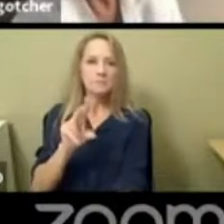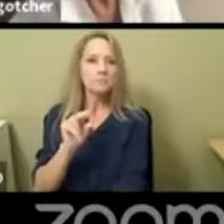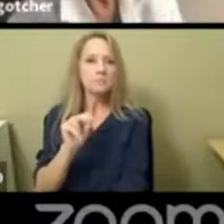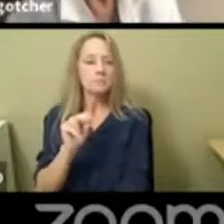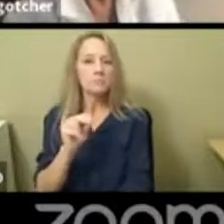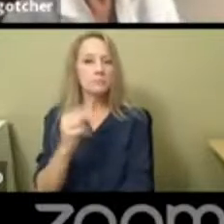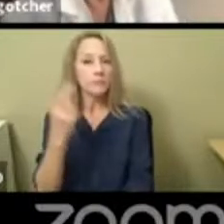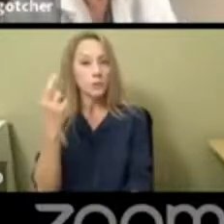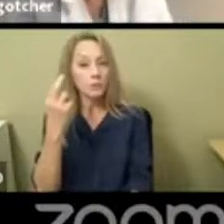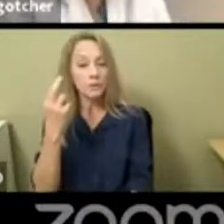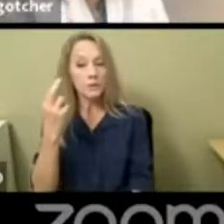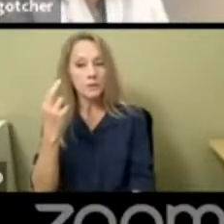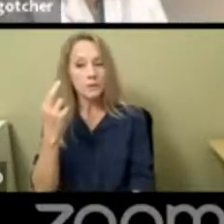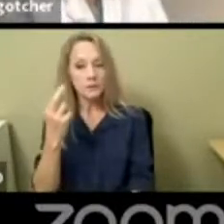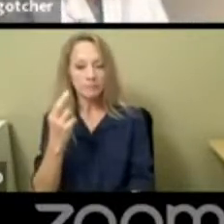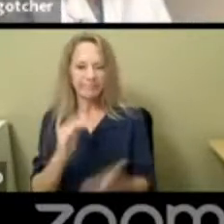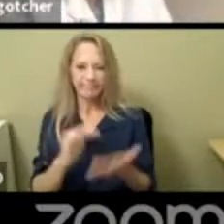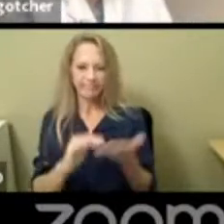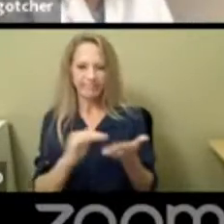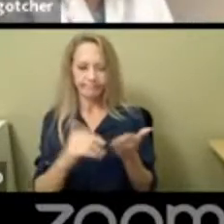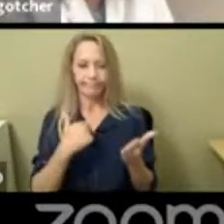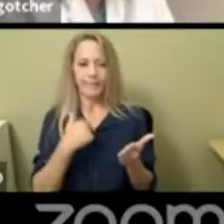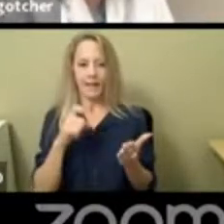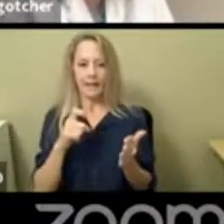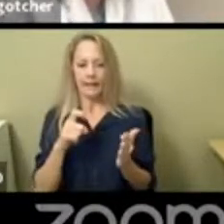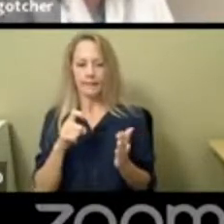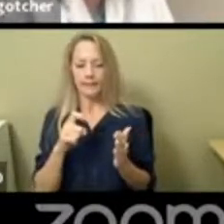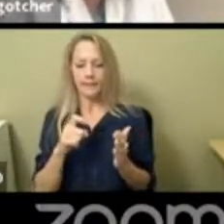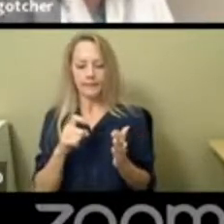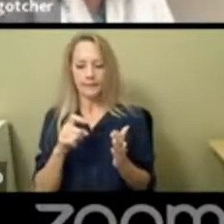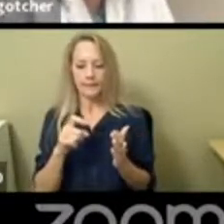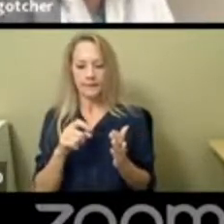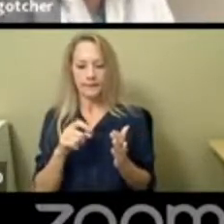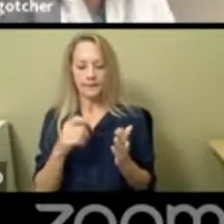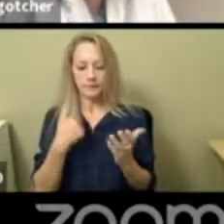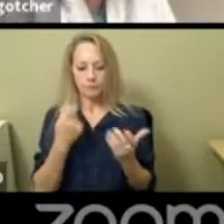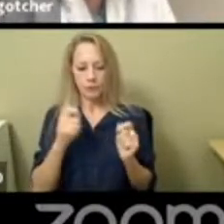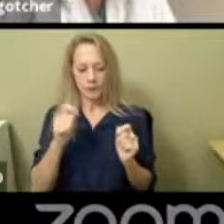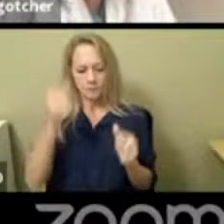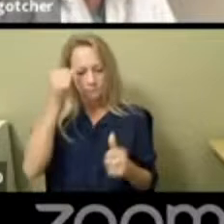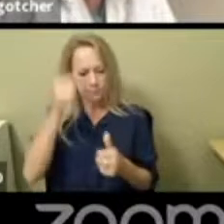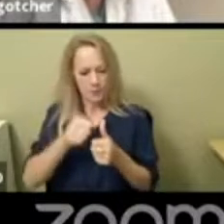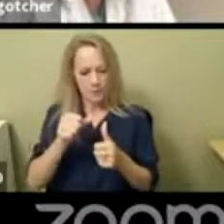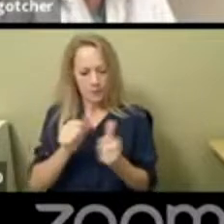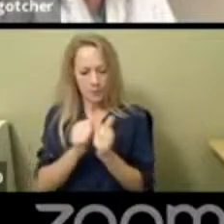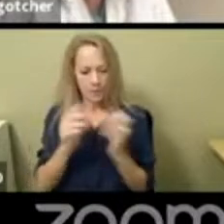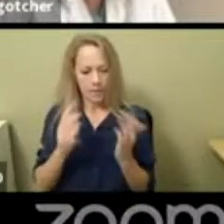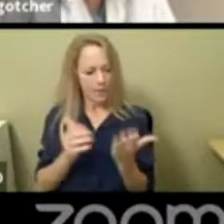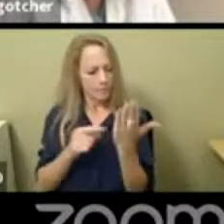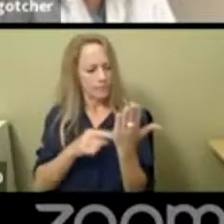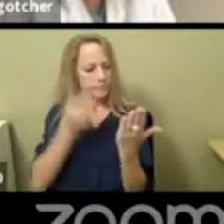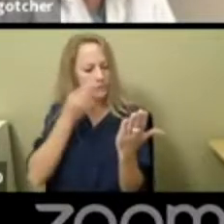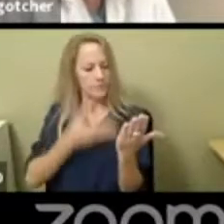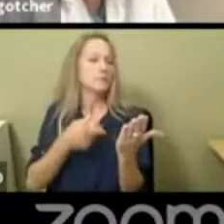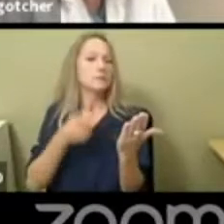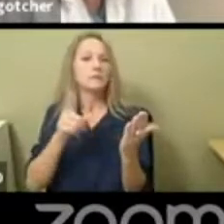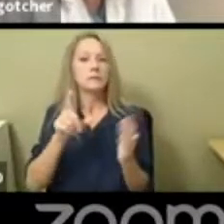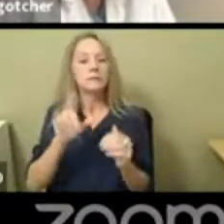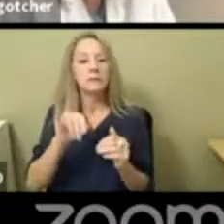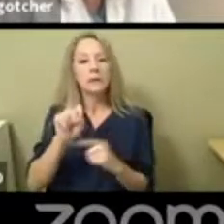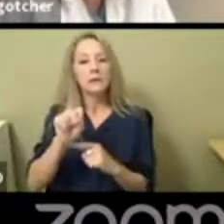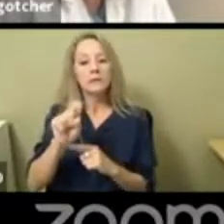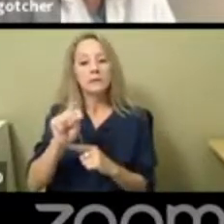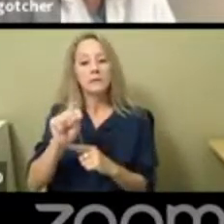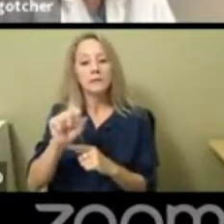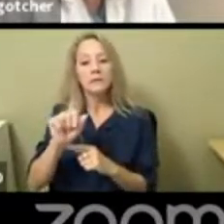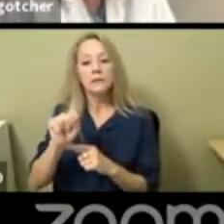is forgive me, it's another one I'm going to have to reconstruct on the fly here. The statute, which I don't